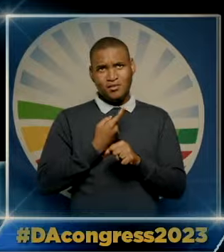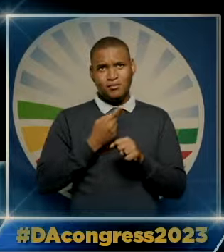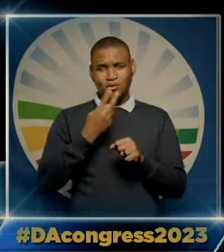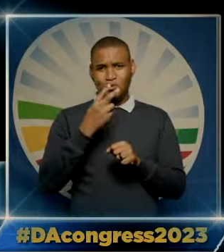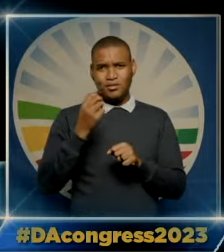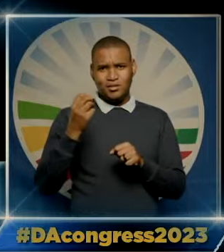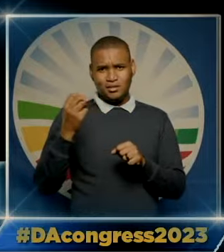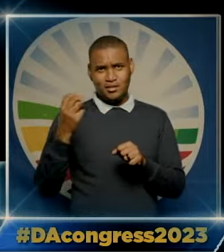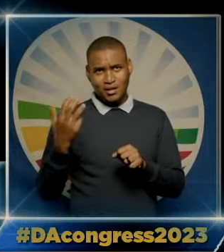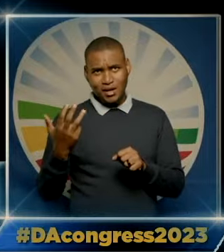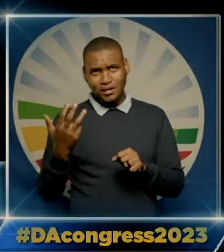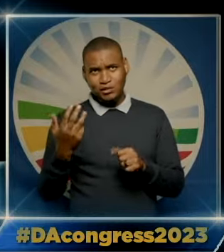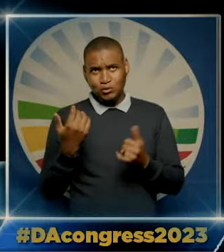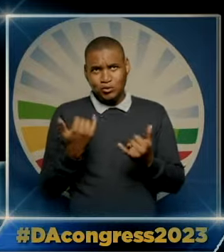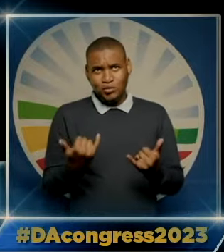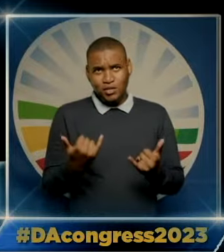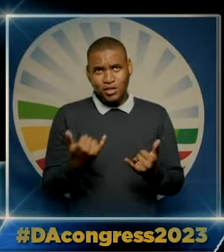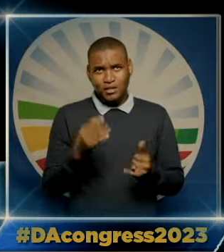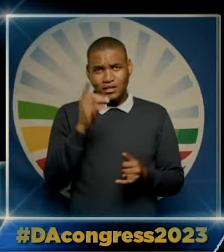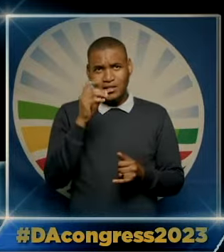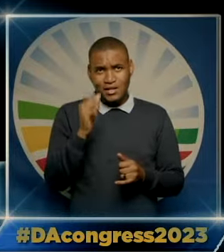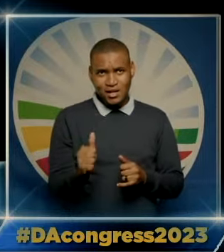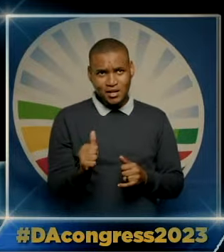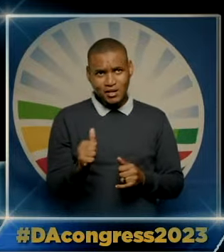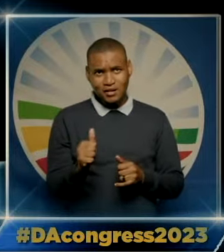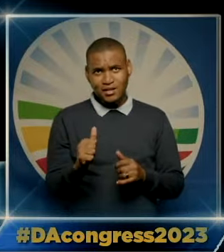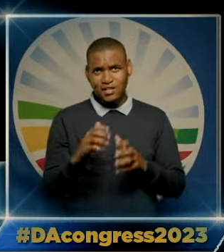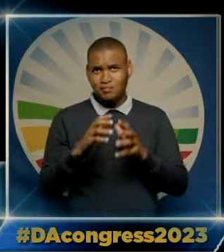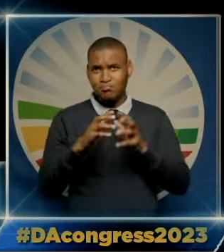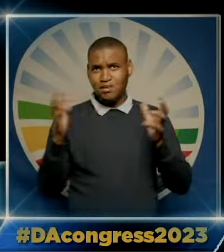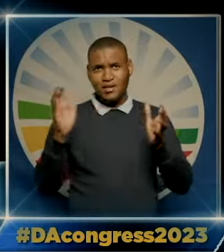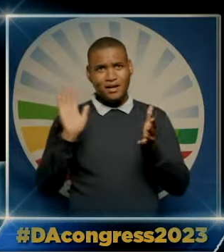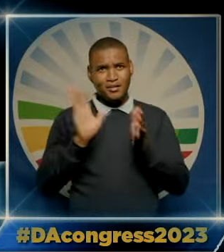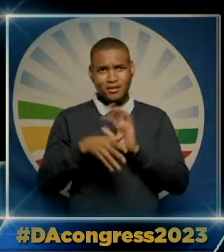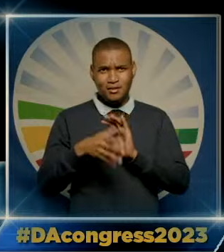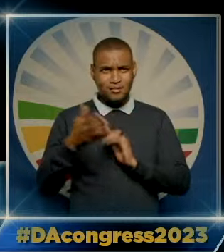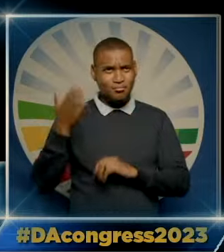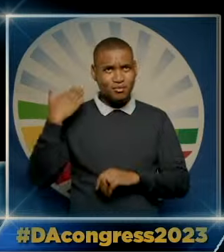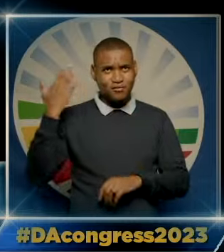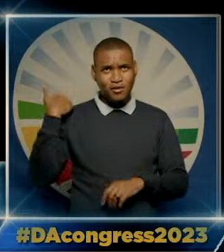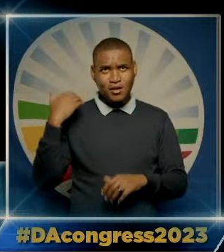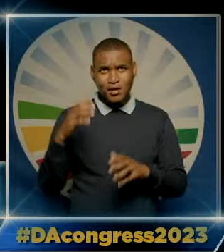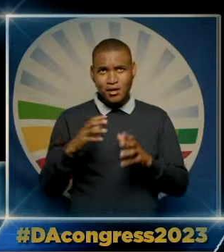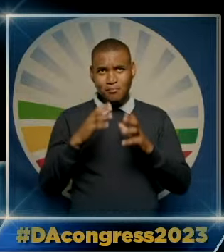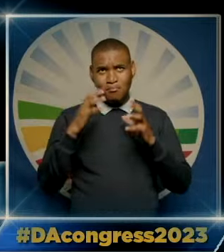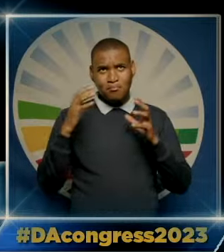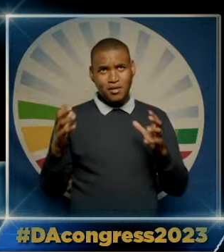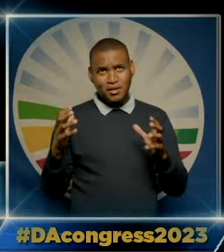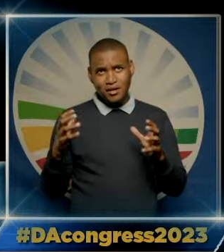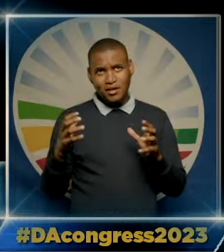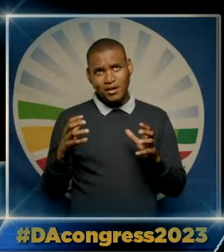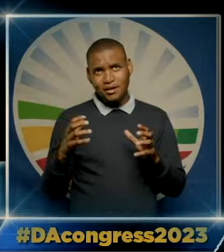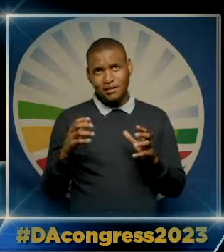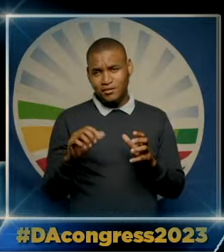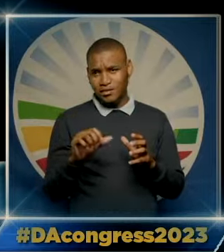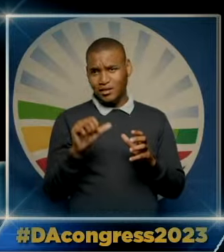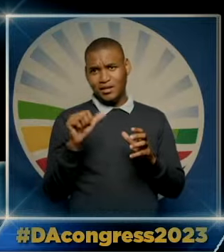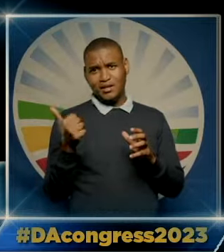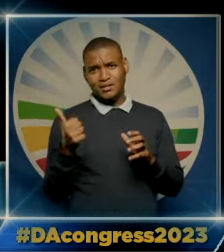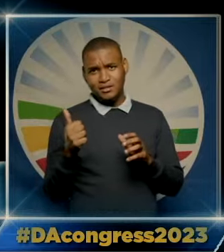2009, today the DA is bigger than ever. Bigger than the next 6 parties